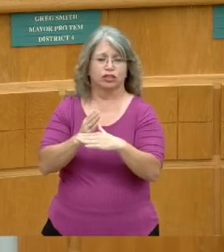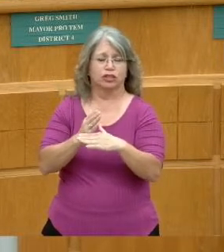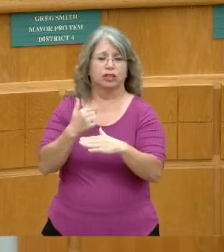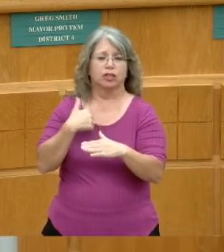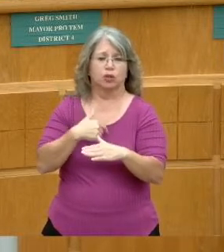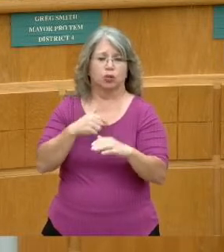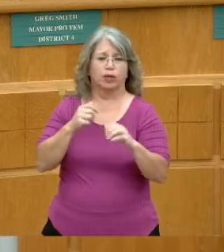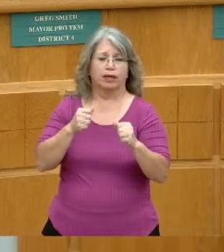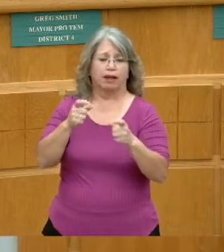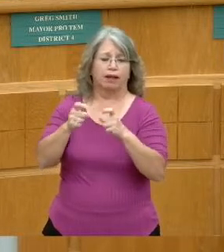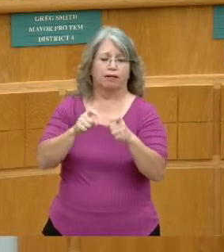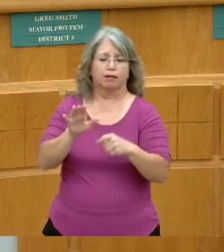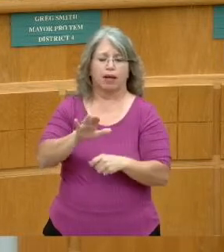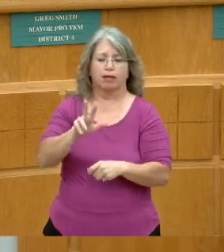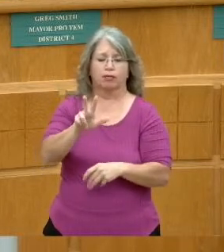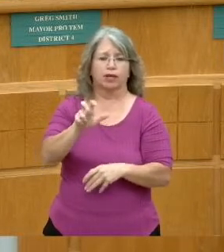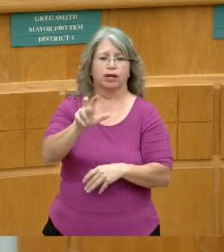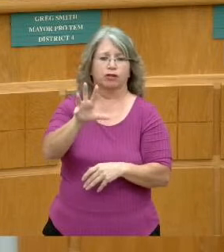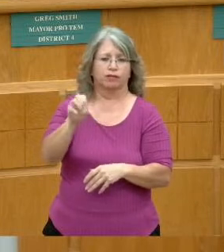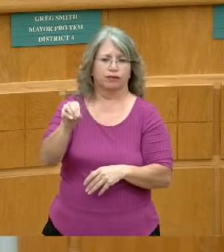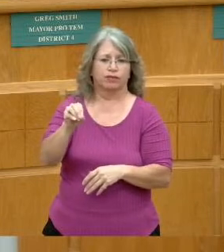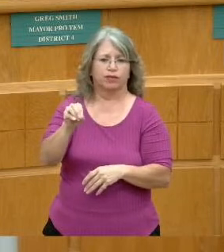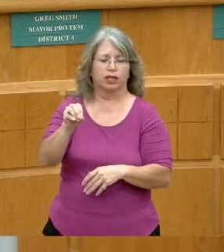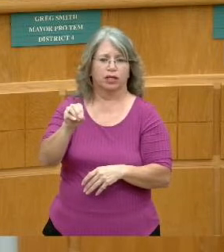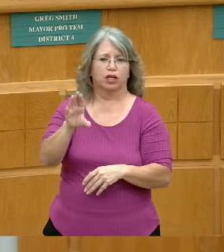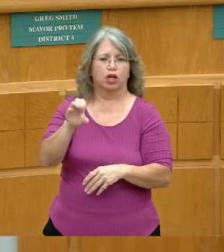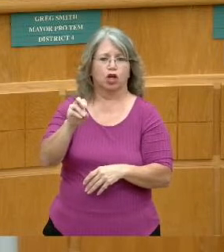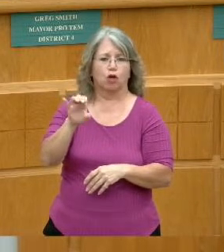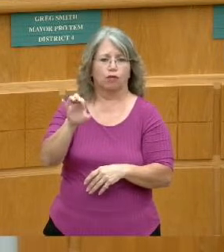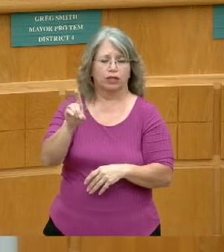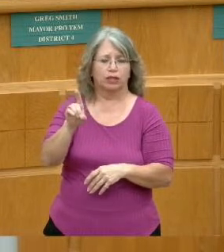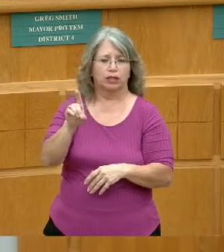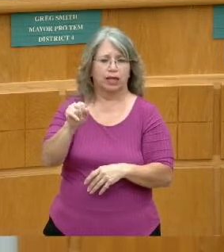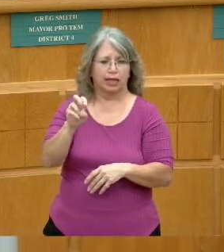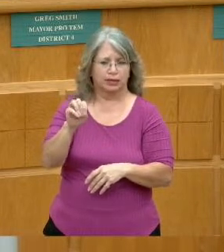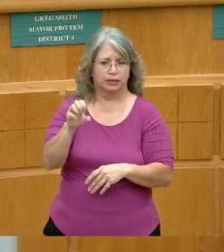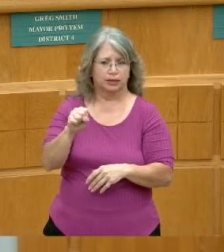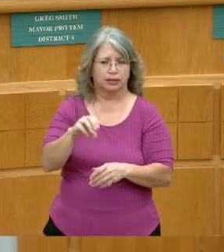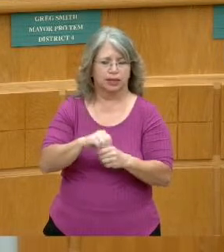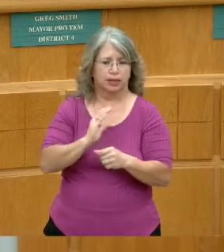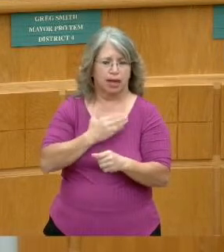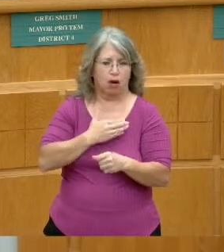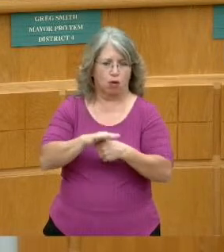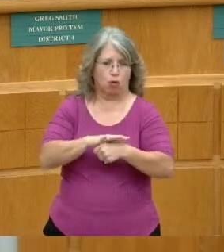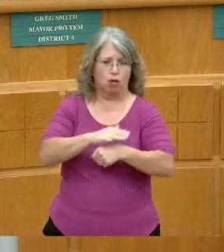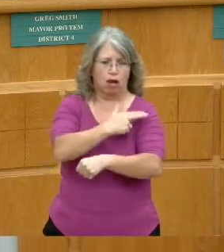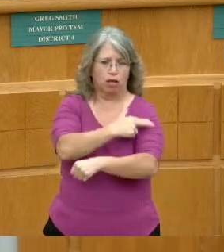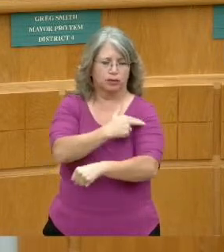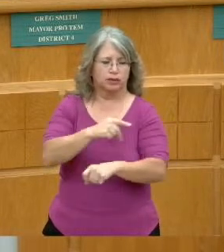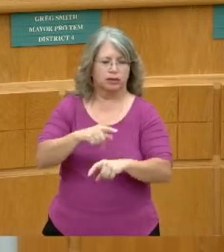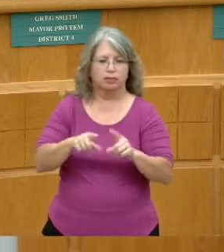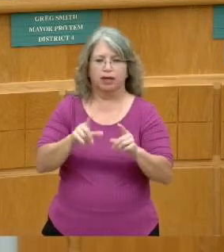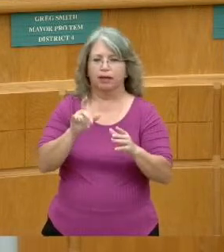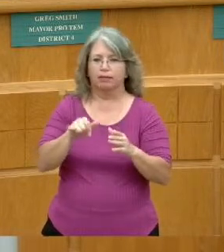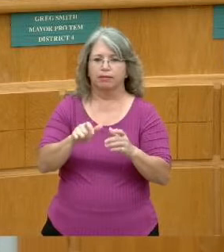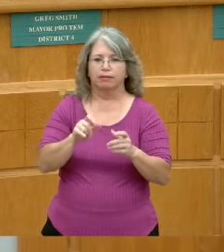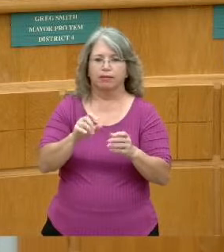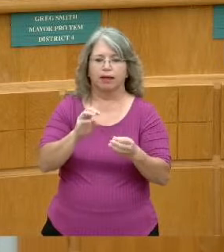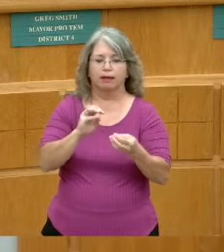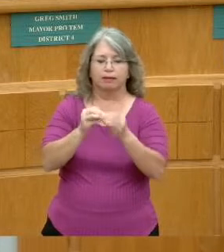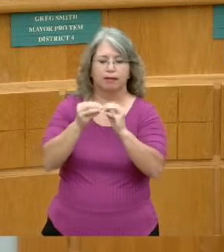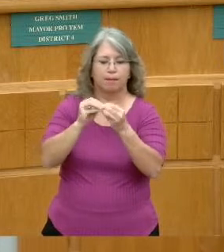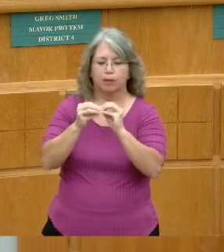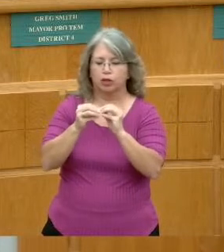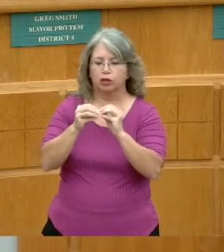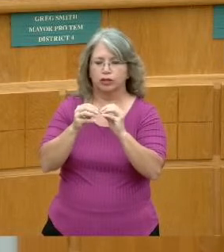about 350. This number is really hard to pin down for any one specific time because the hospitals are constantly changing with the number